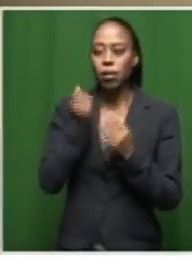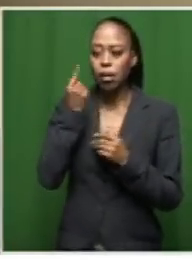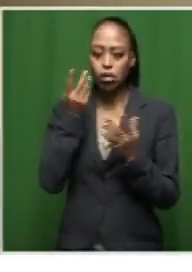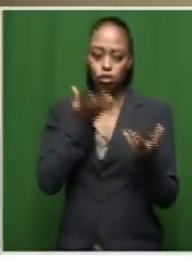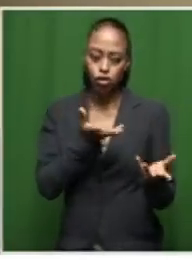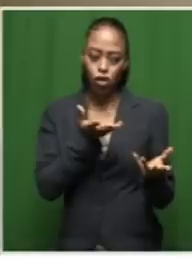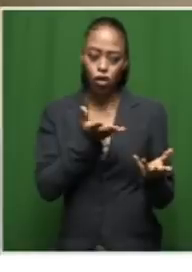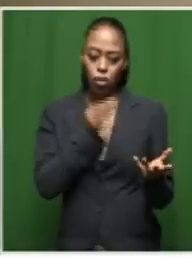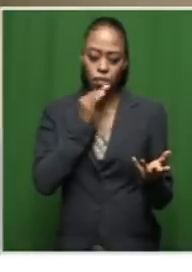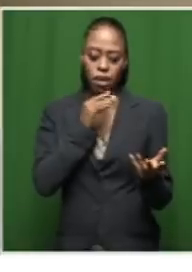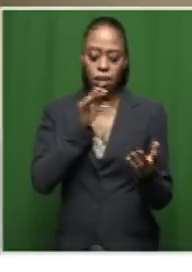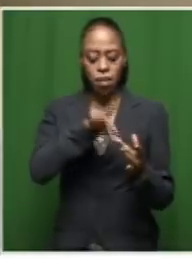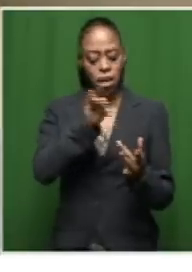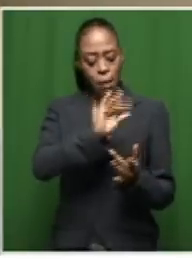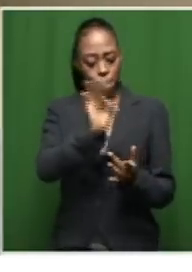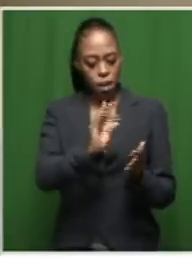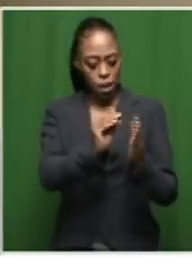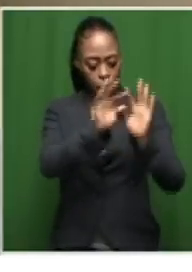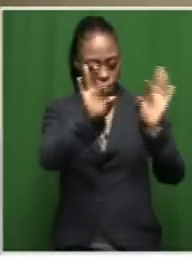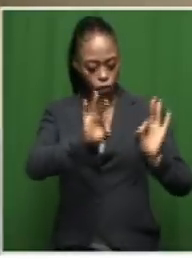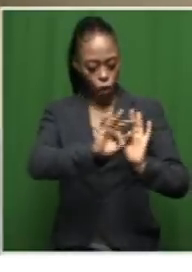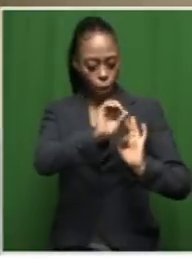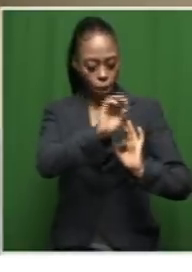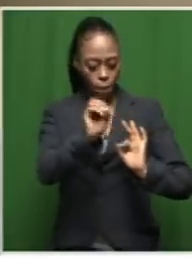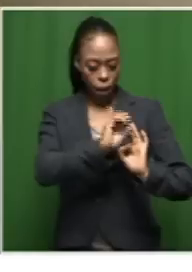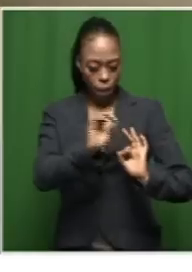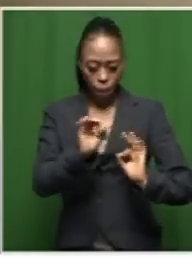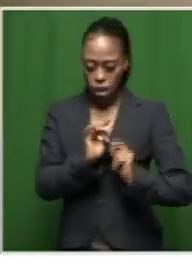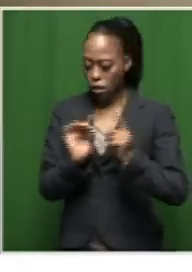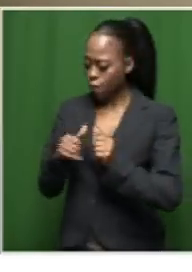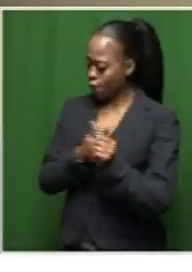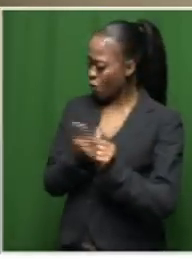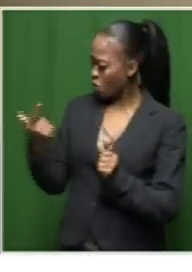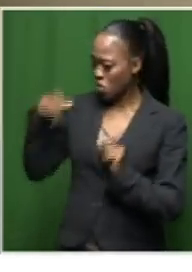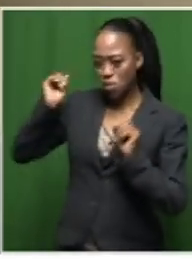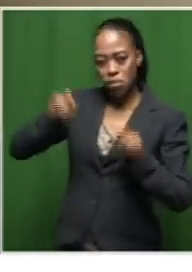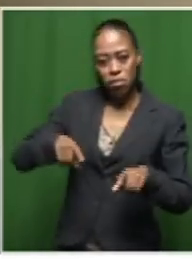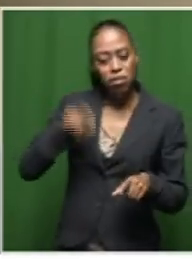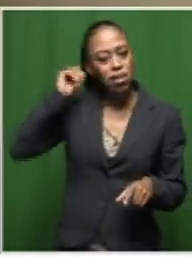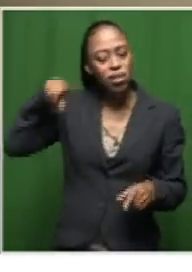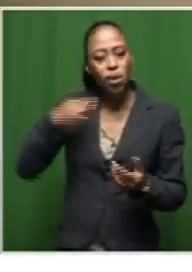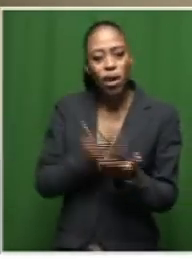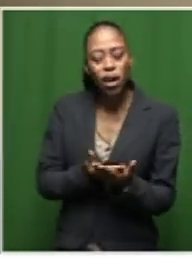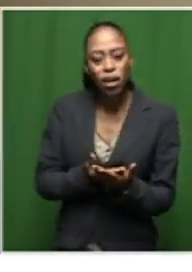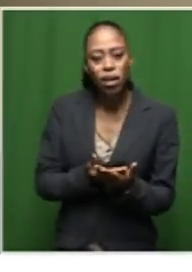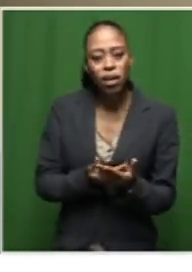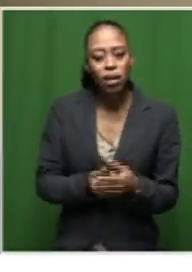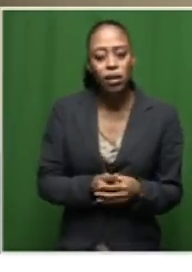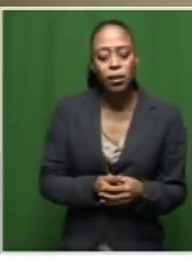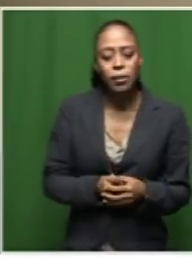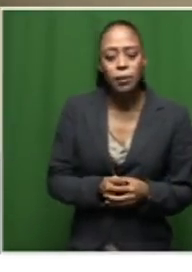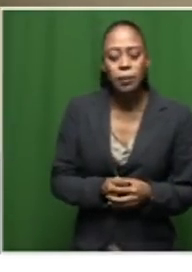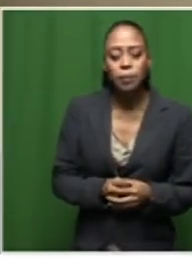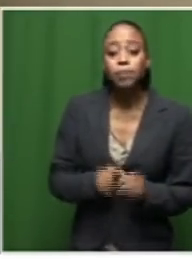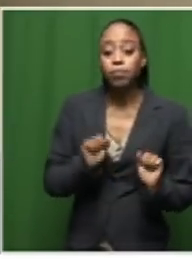that they were bound by that. So perhaps you can elaborate more on that. I think may be a surprise to some.